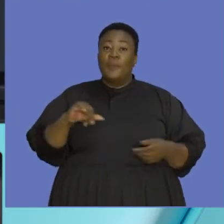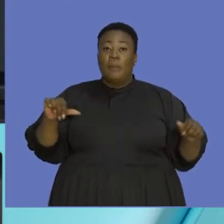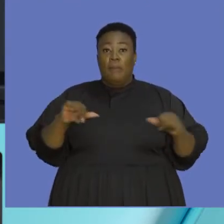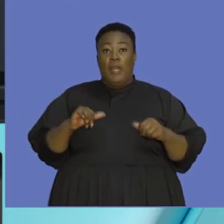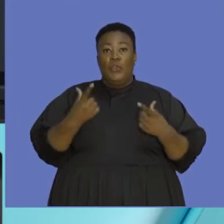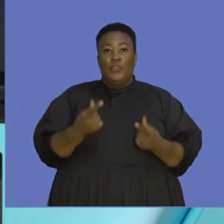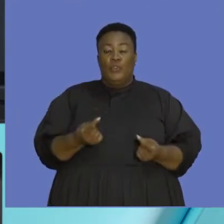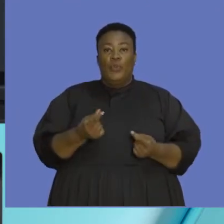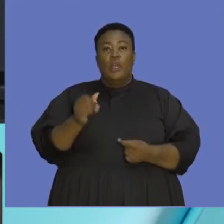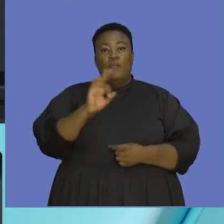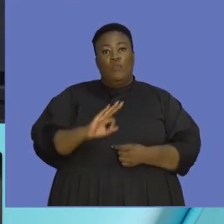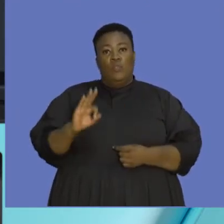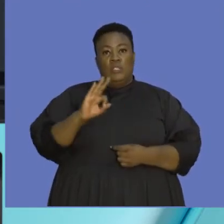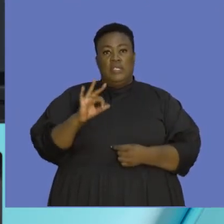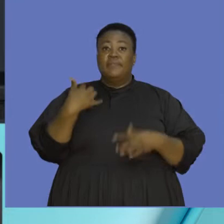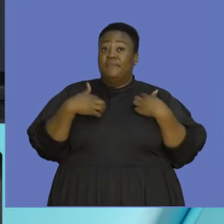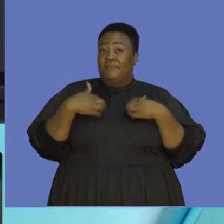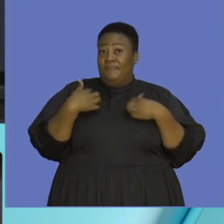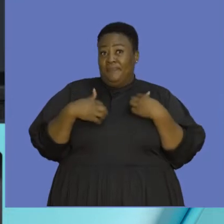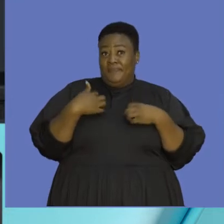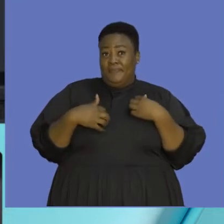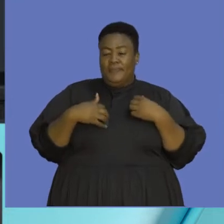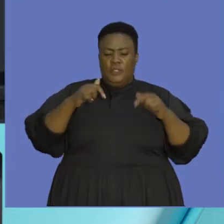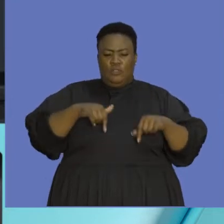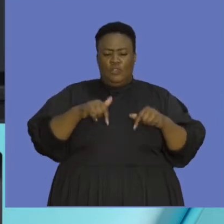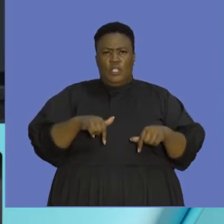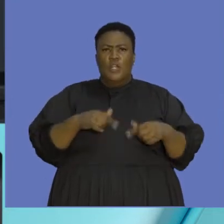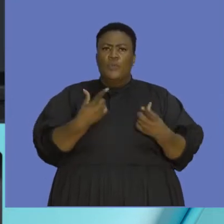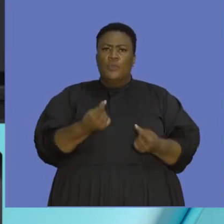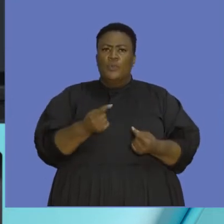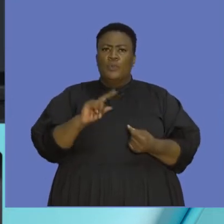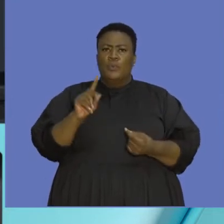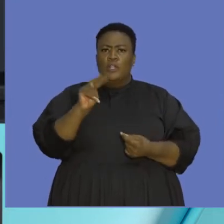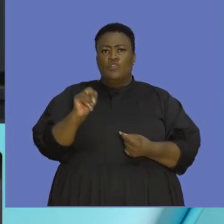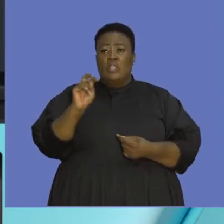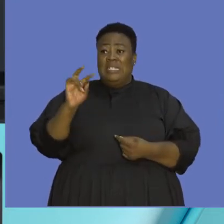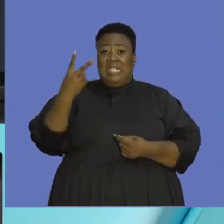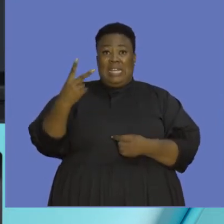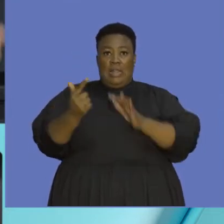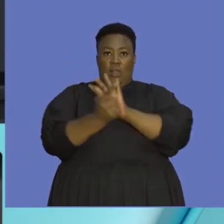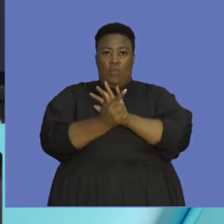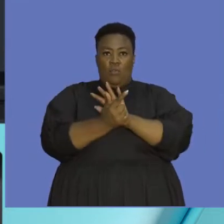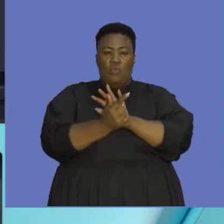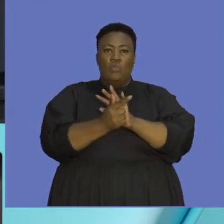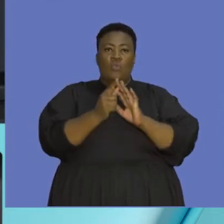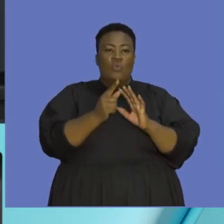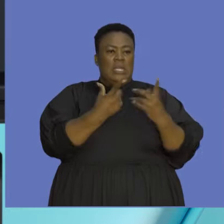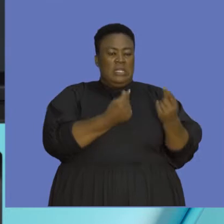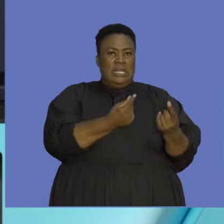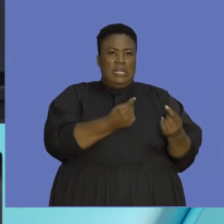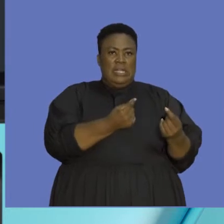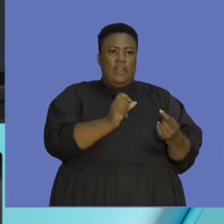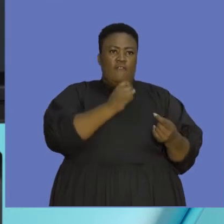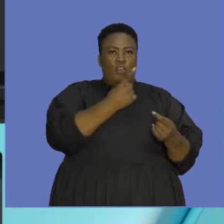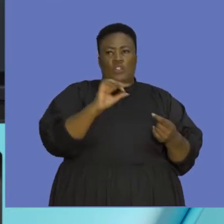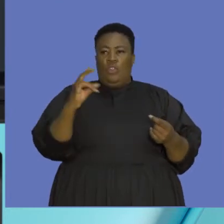learning forces. We're very excited, and today we're going to look at Newton's second law. Now, we've looked at first and third, and we've looked at